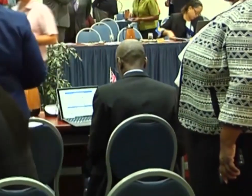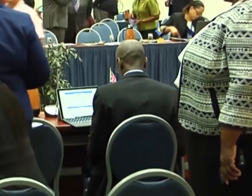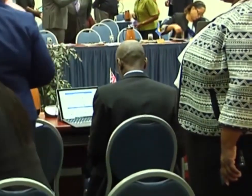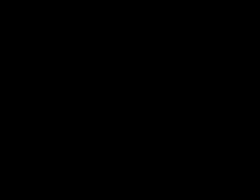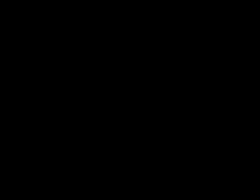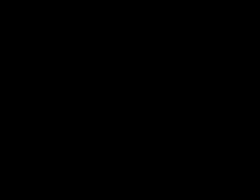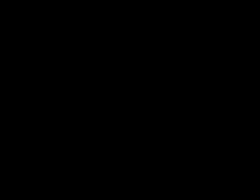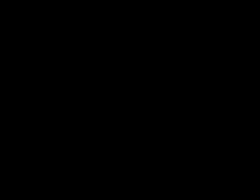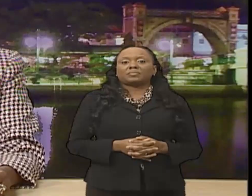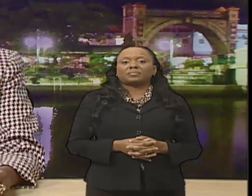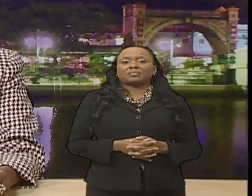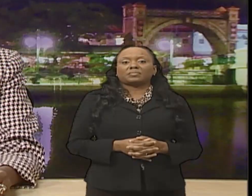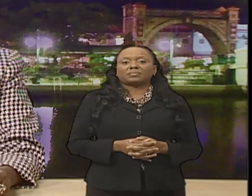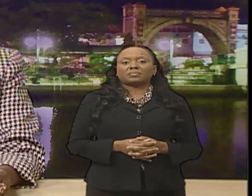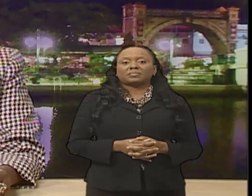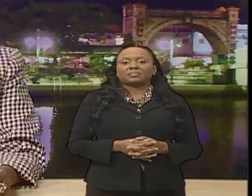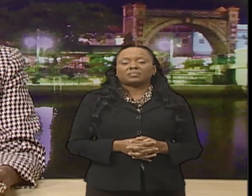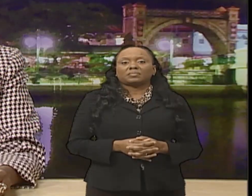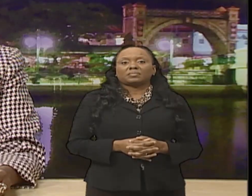CSME.